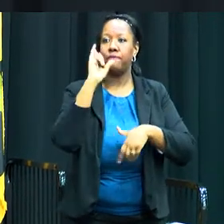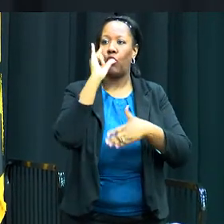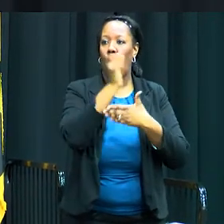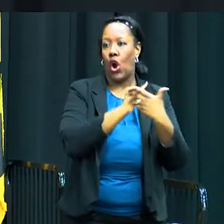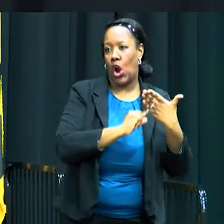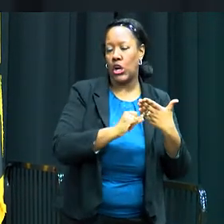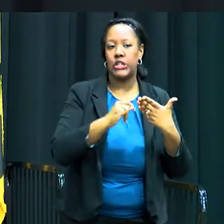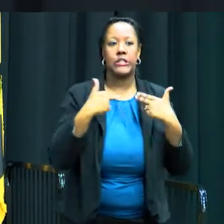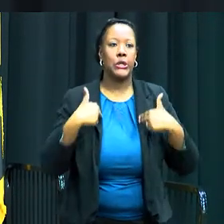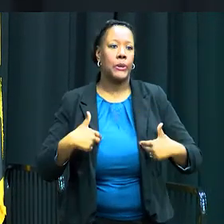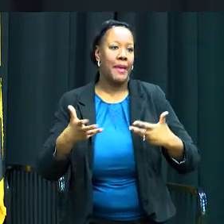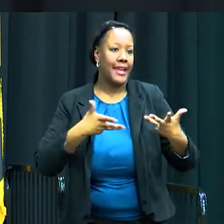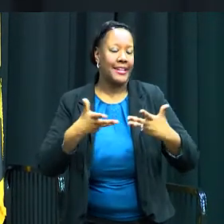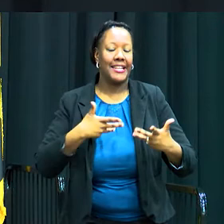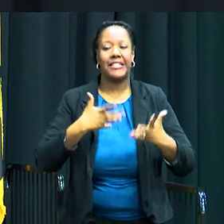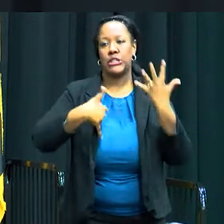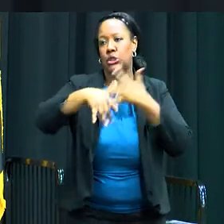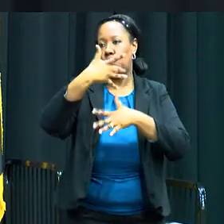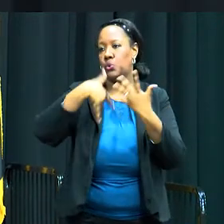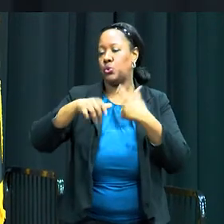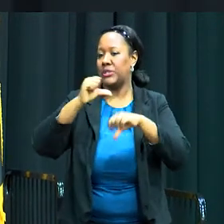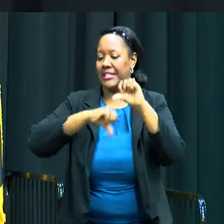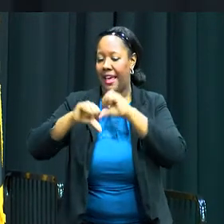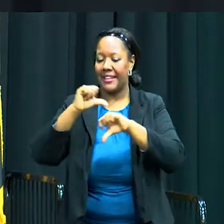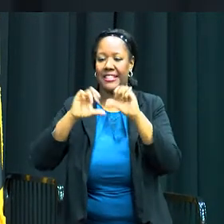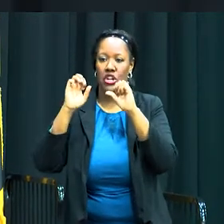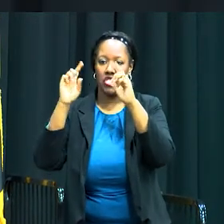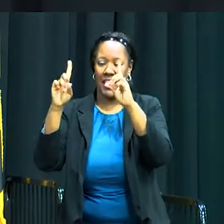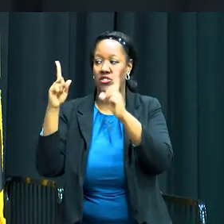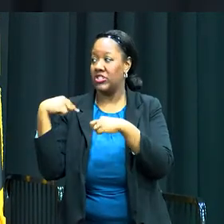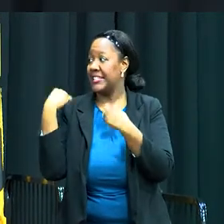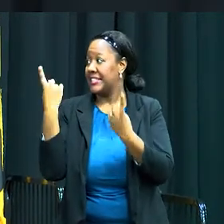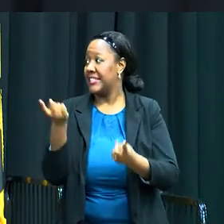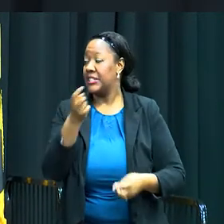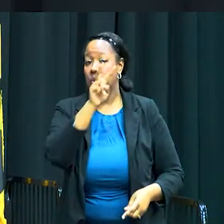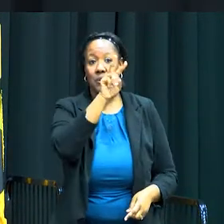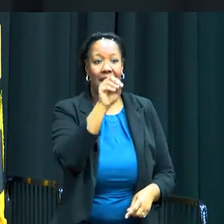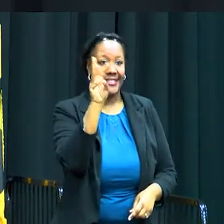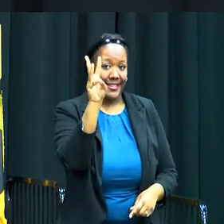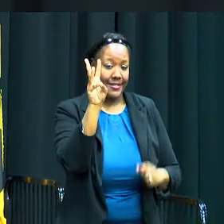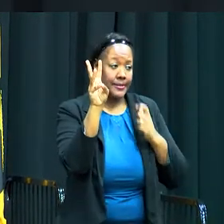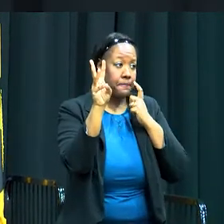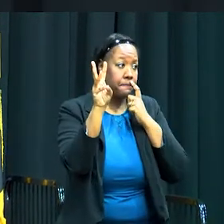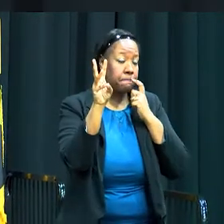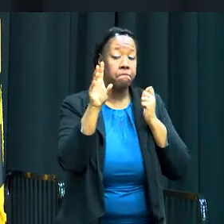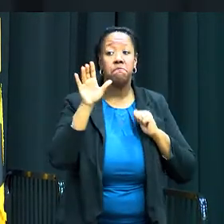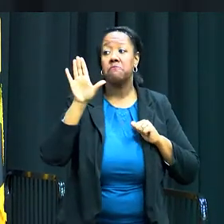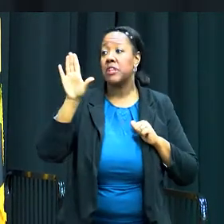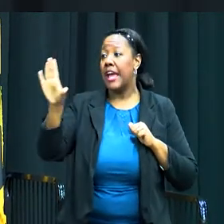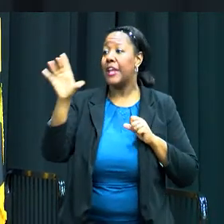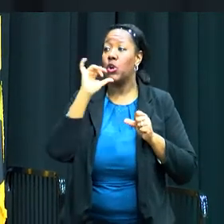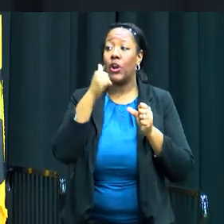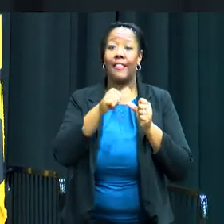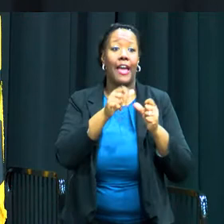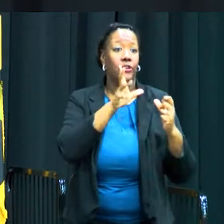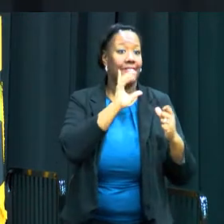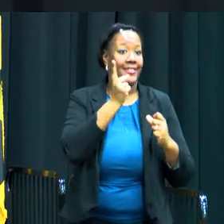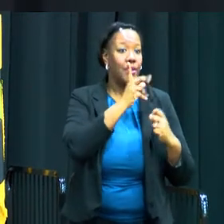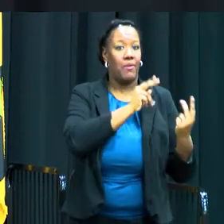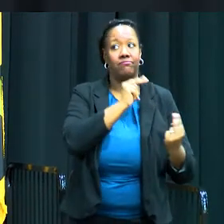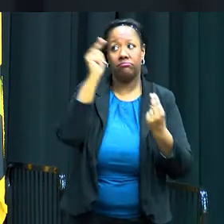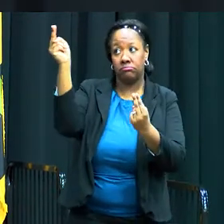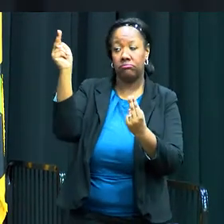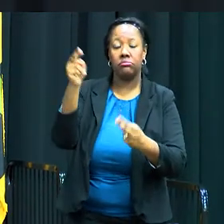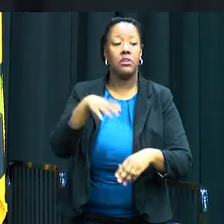humanities, social sciences, and education divisions since 2006. In her letter of nomination,